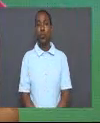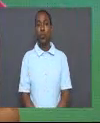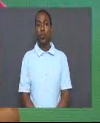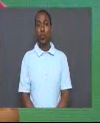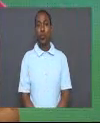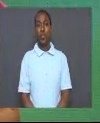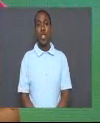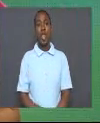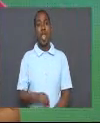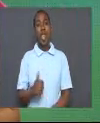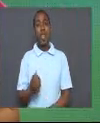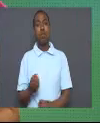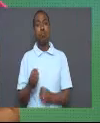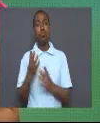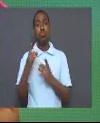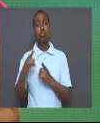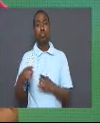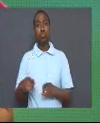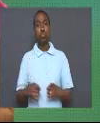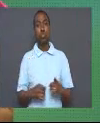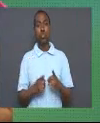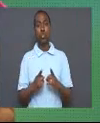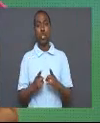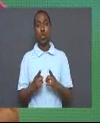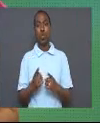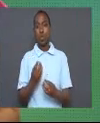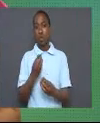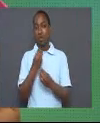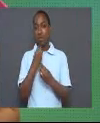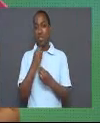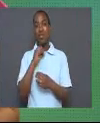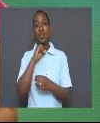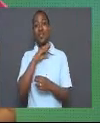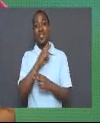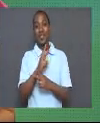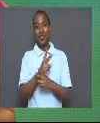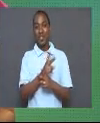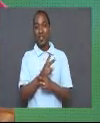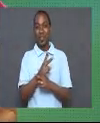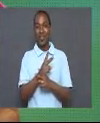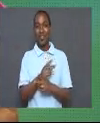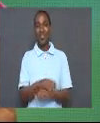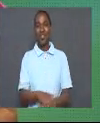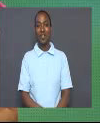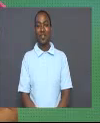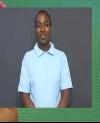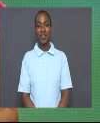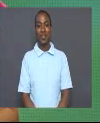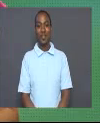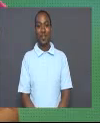There are many ways to keep food from spoiling or spreading diseases.